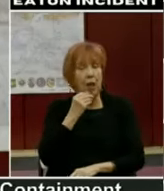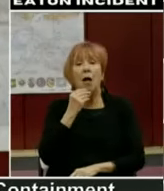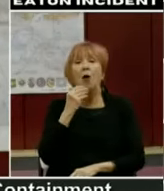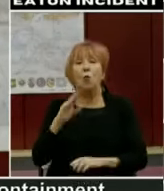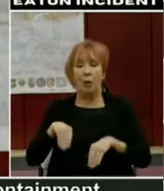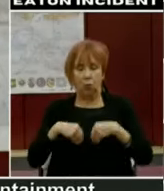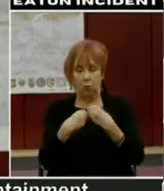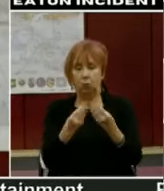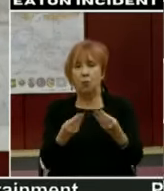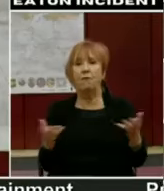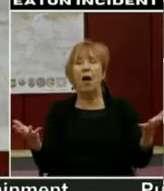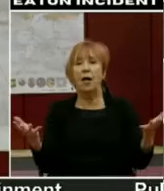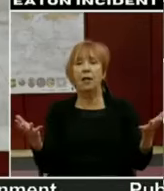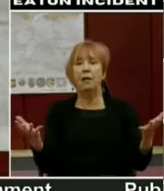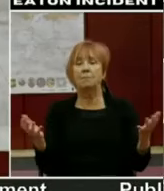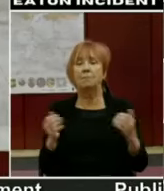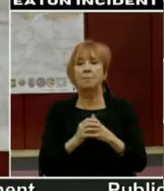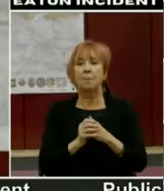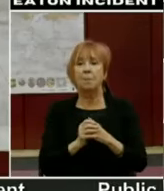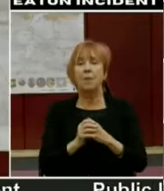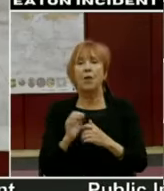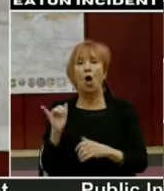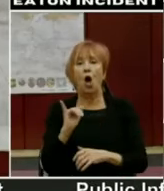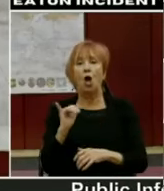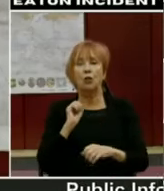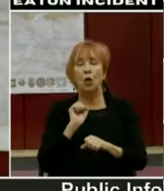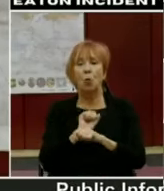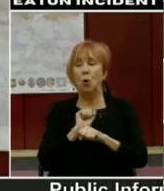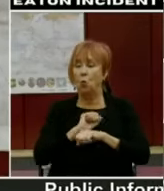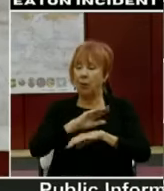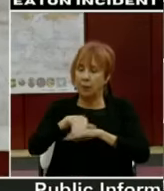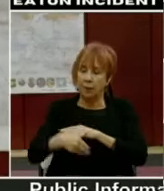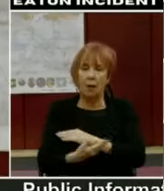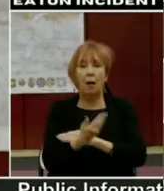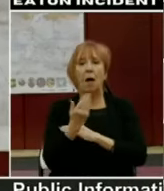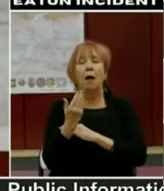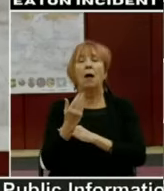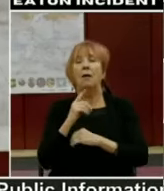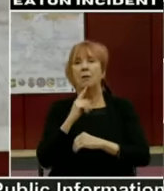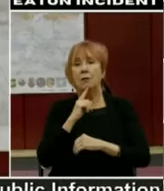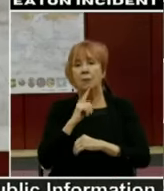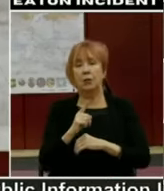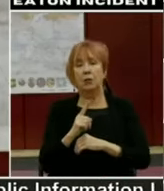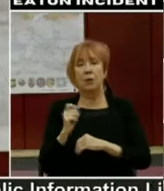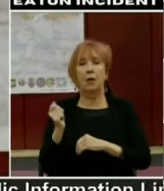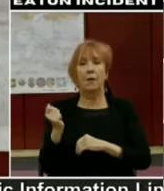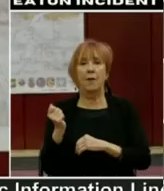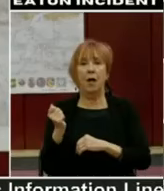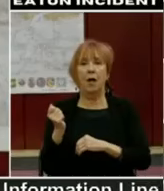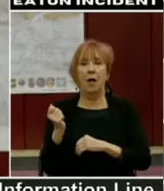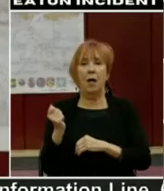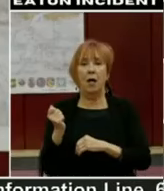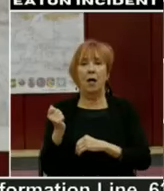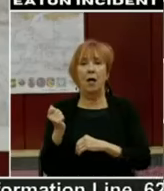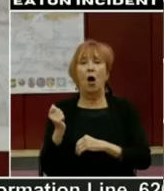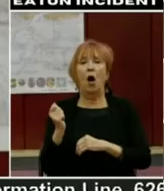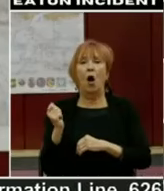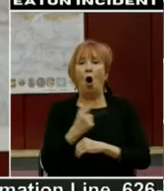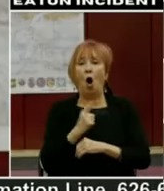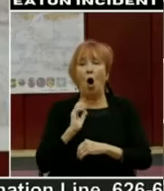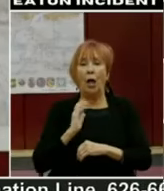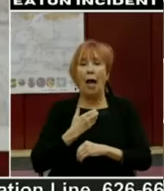the car. We also are working around the clock to make sure that our historic buildings